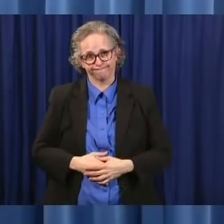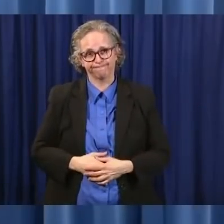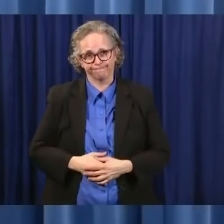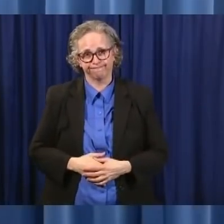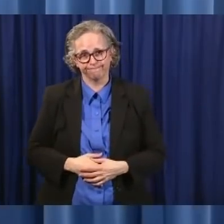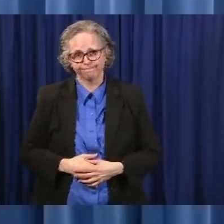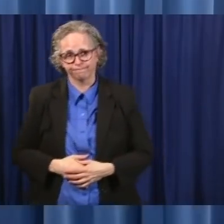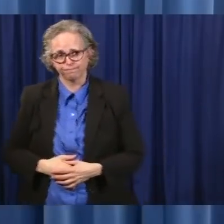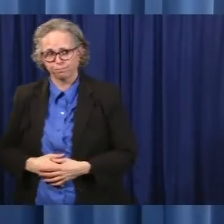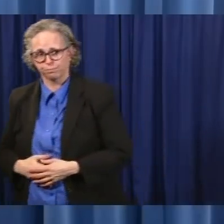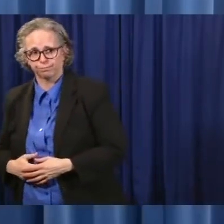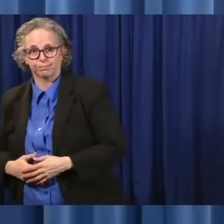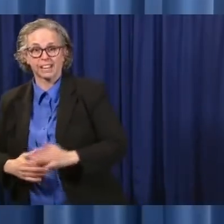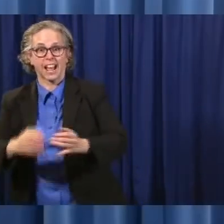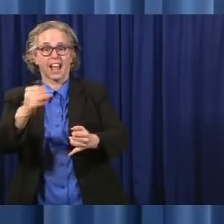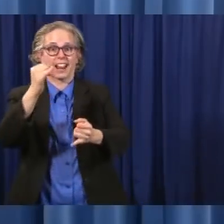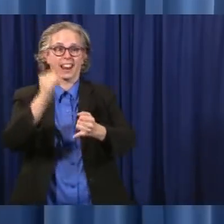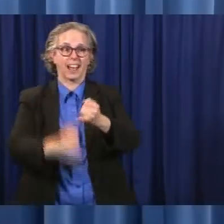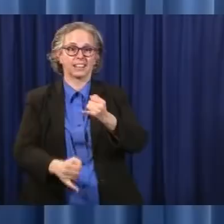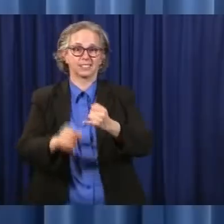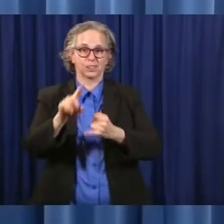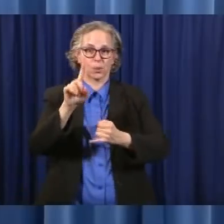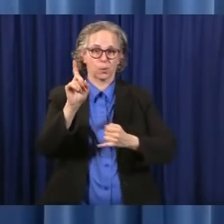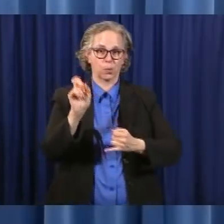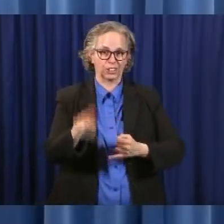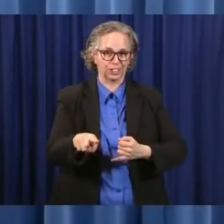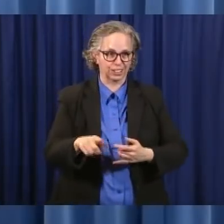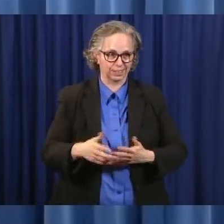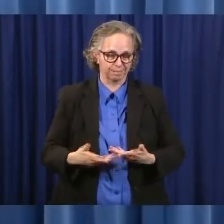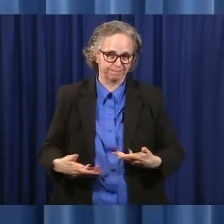Governor, that was our last question for today.